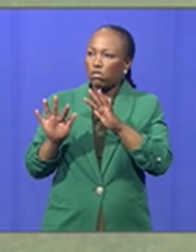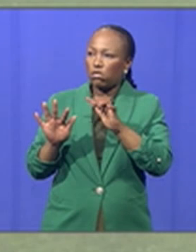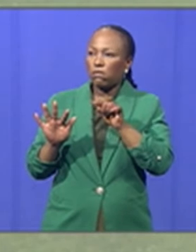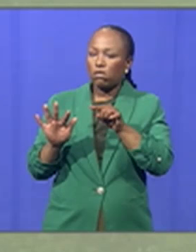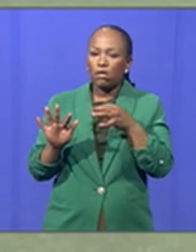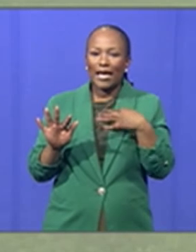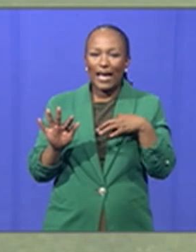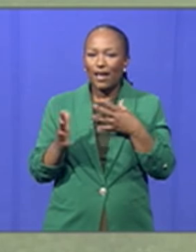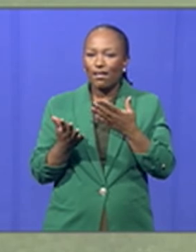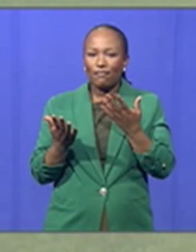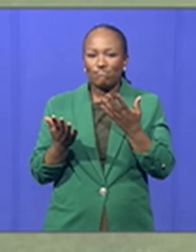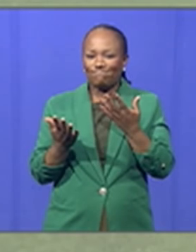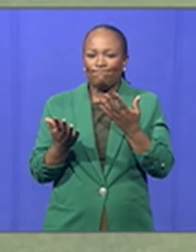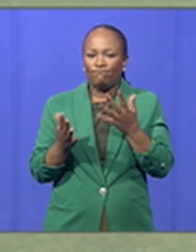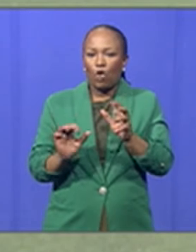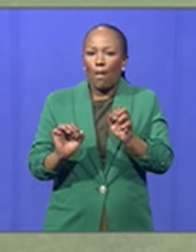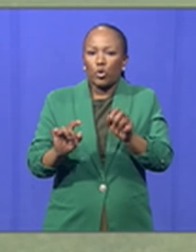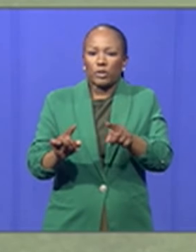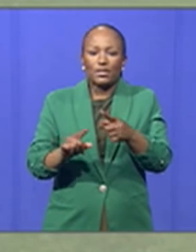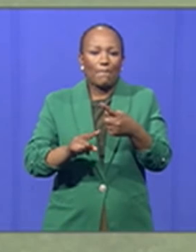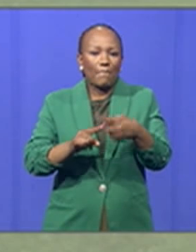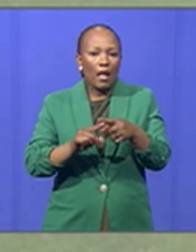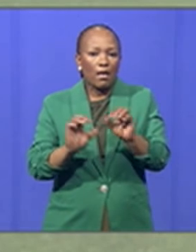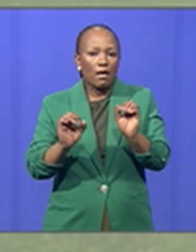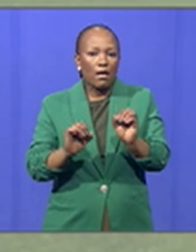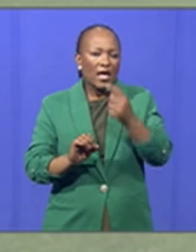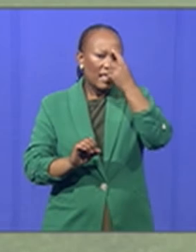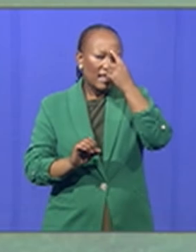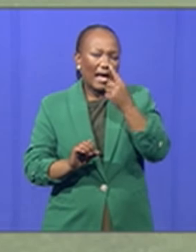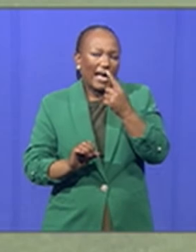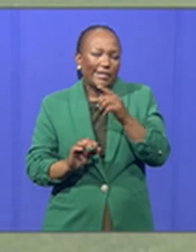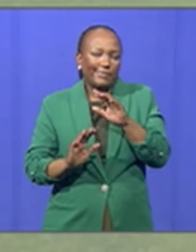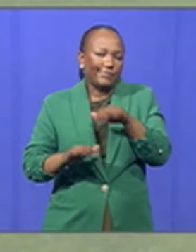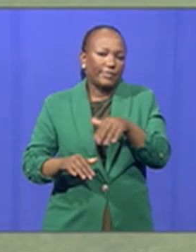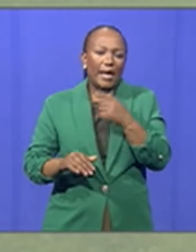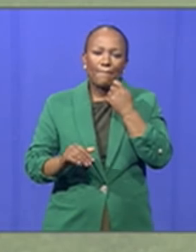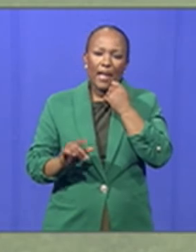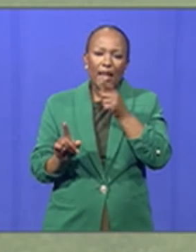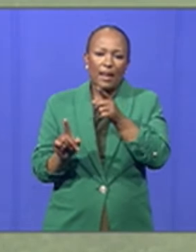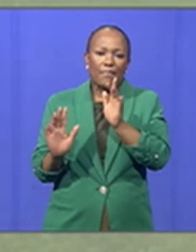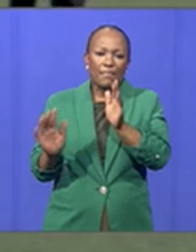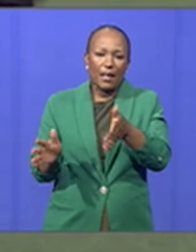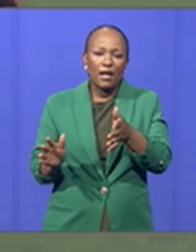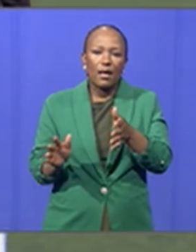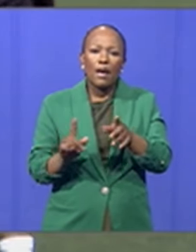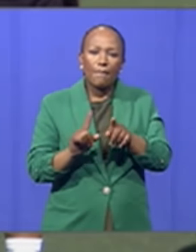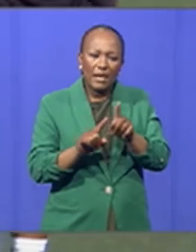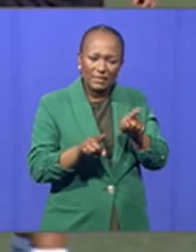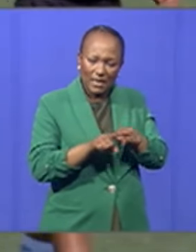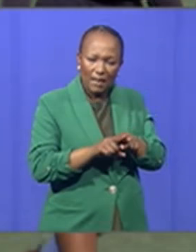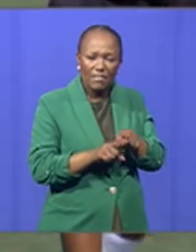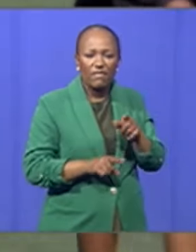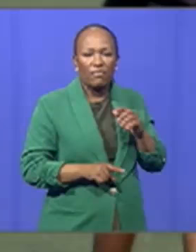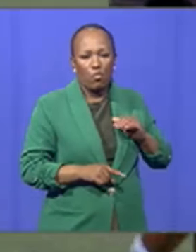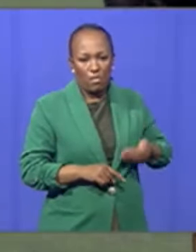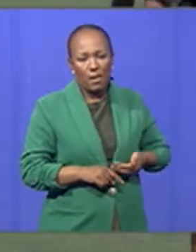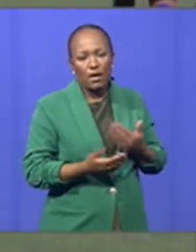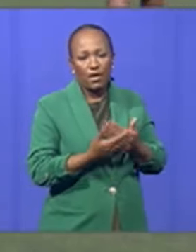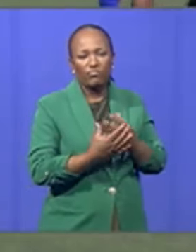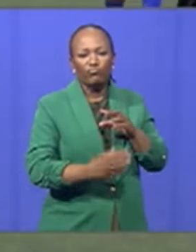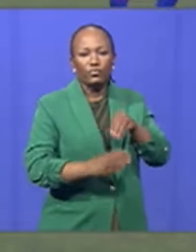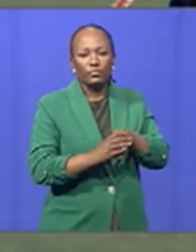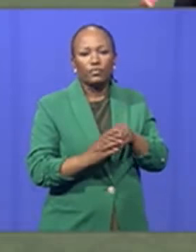the opportunity to play because they think it's only for guys but it's not for guys, it's for women also. Ka nageng yeo dipapadi tša